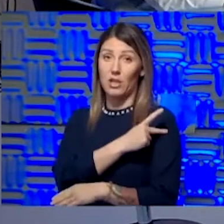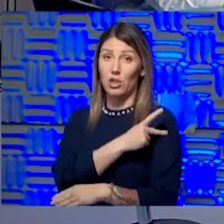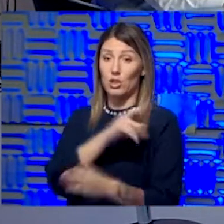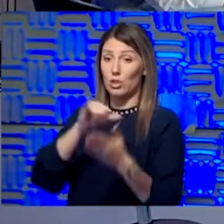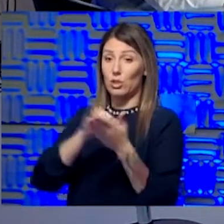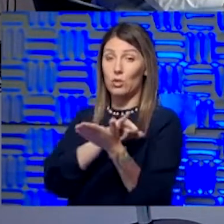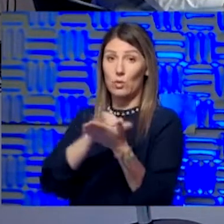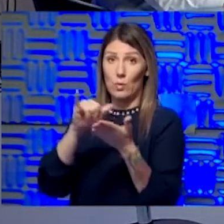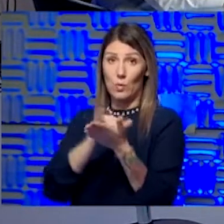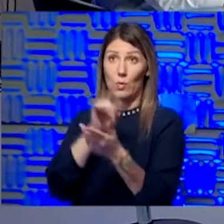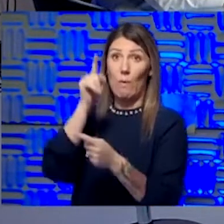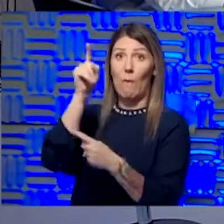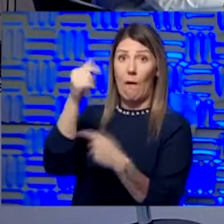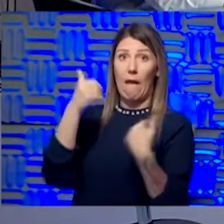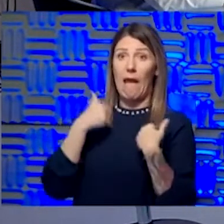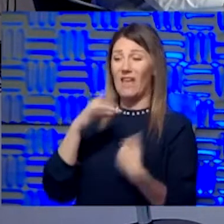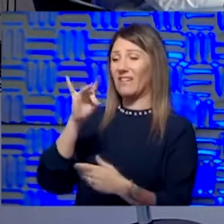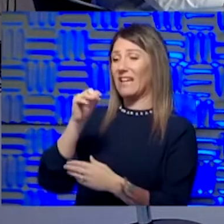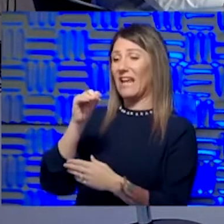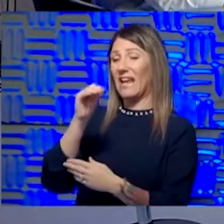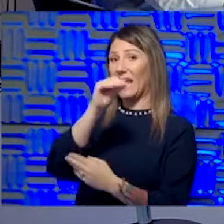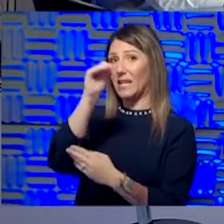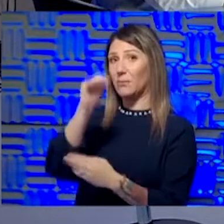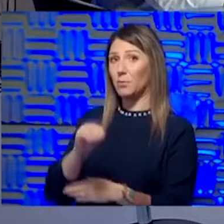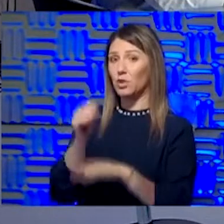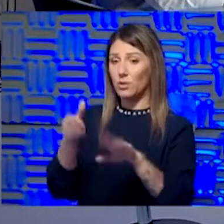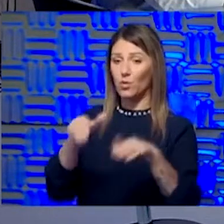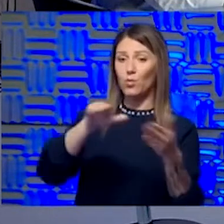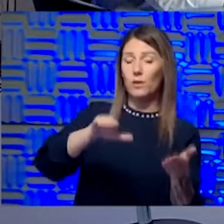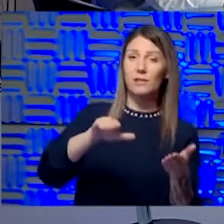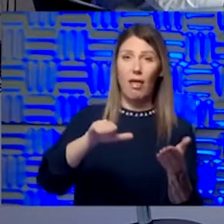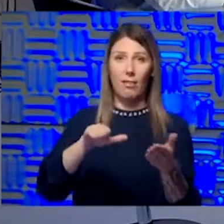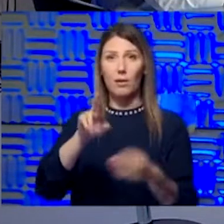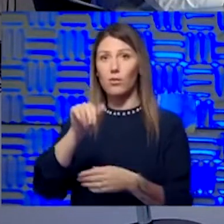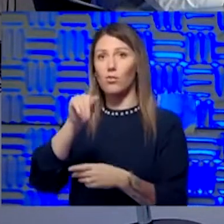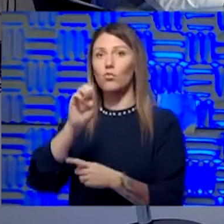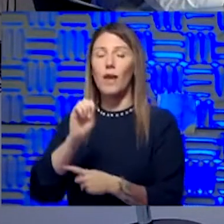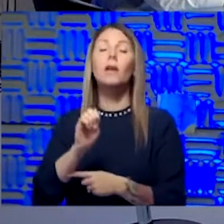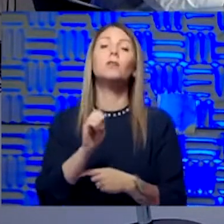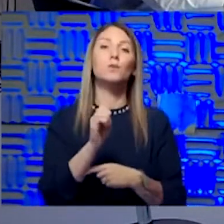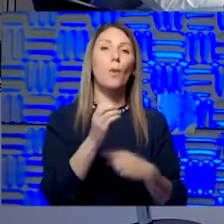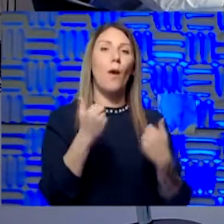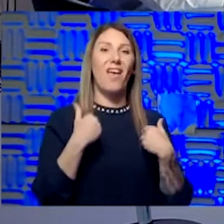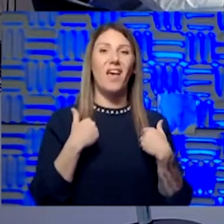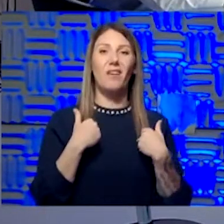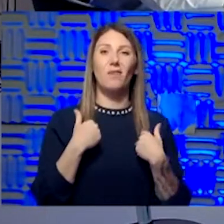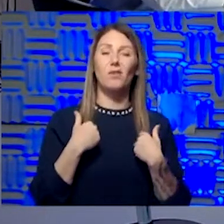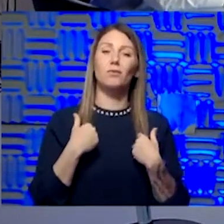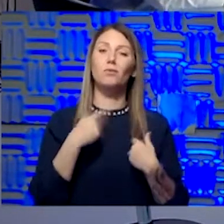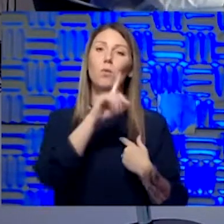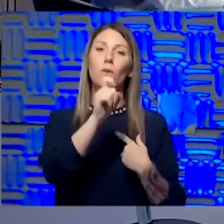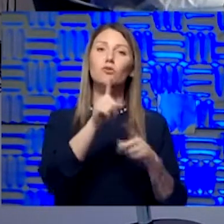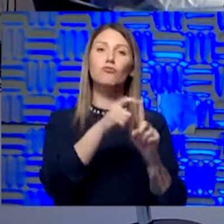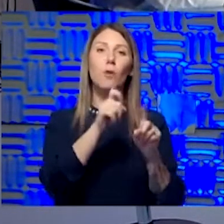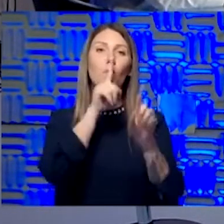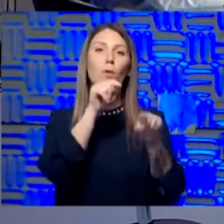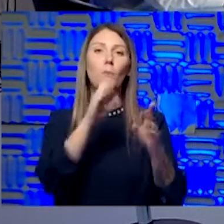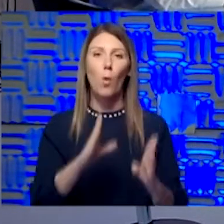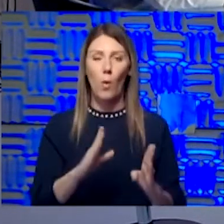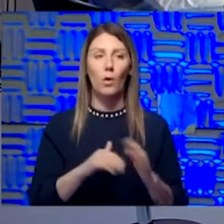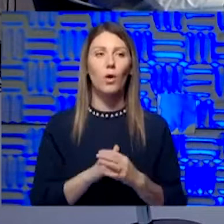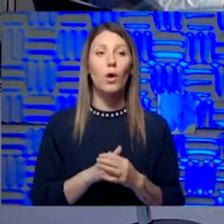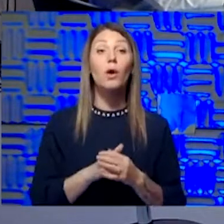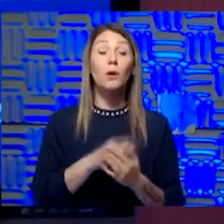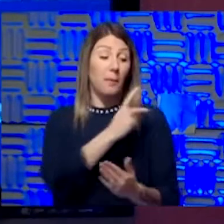80% mortality rate. What are your thoughts? You may Yeah, you bet. So there's a question from a reporter that that patients